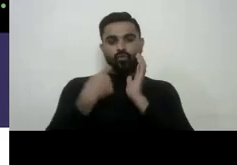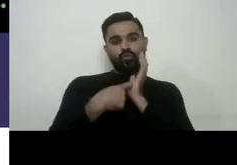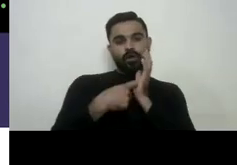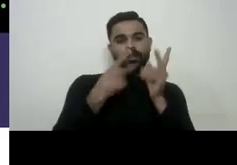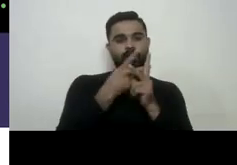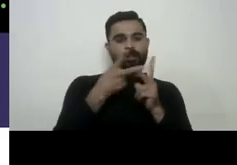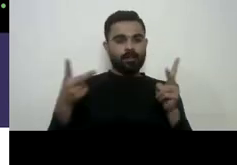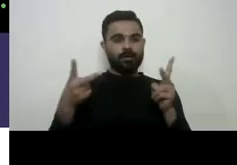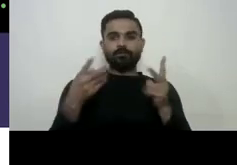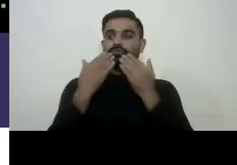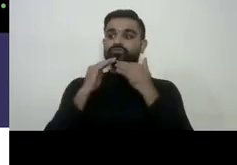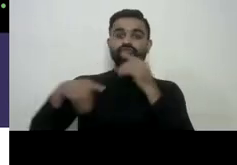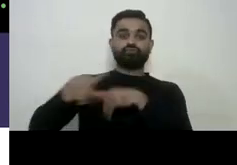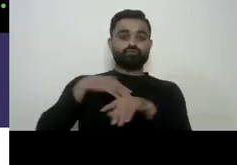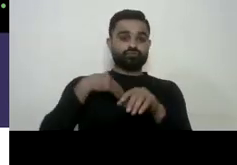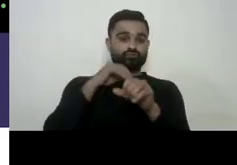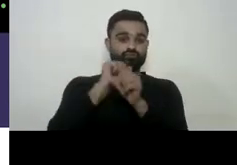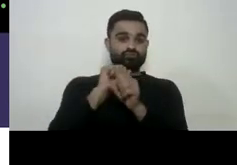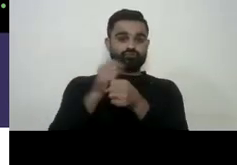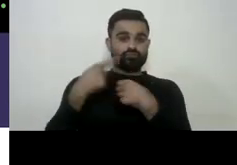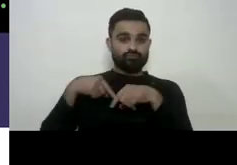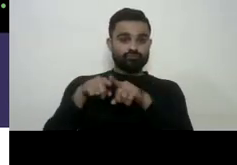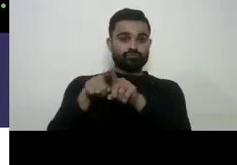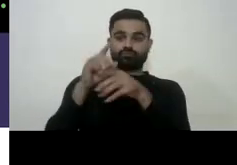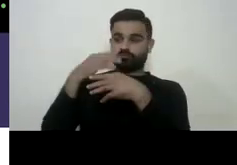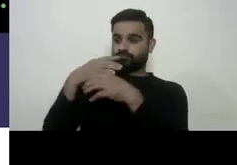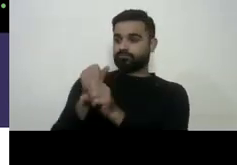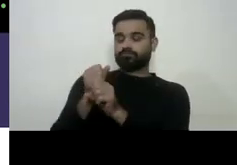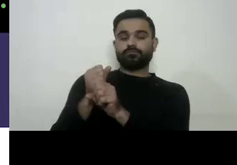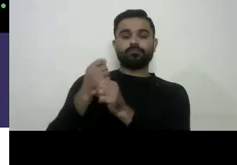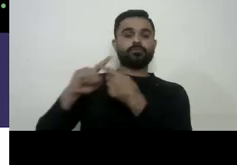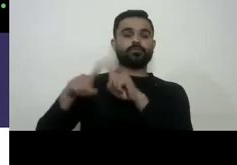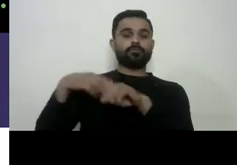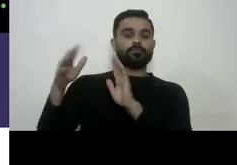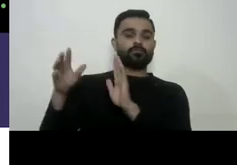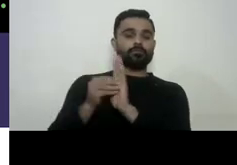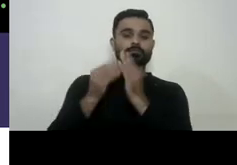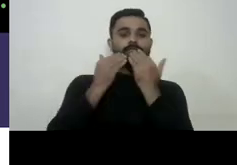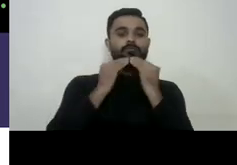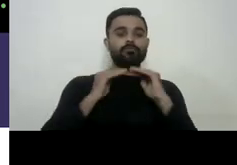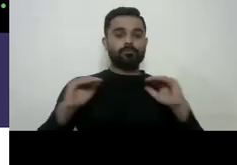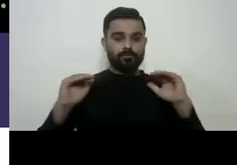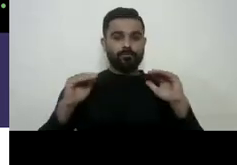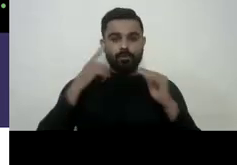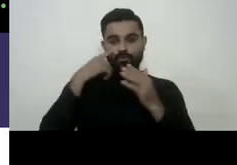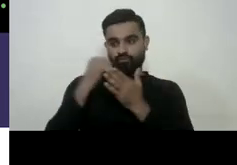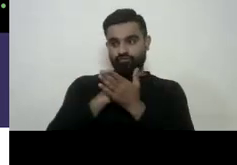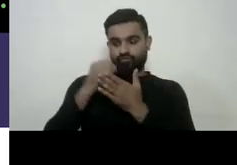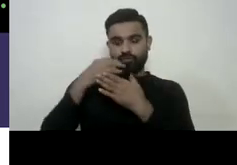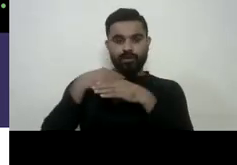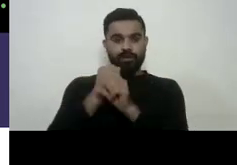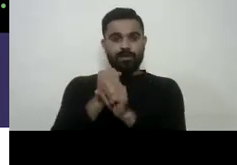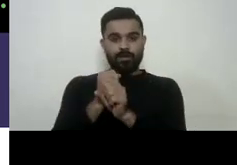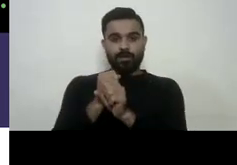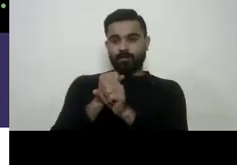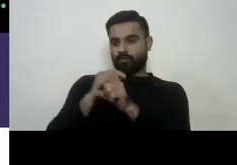about which students can work together and produce a story. And students try to produce or suggest sentences.